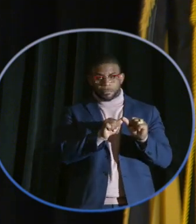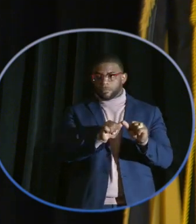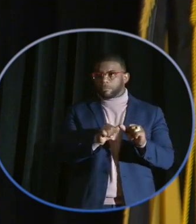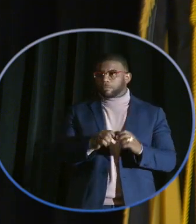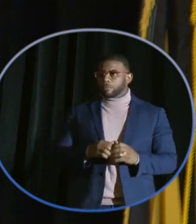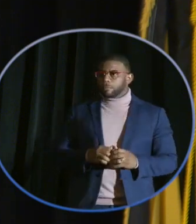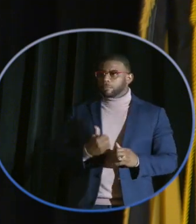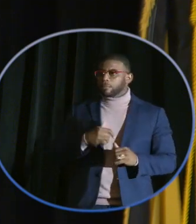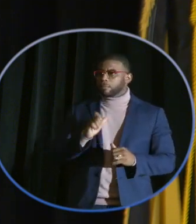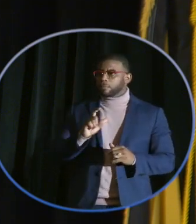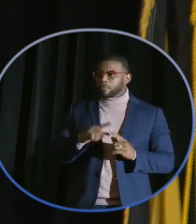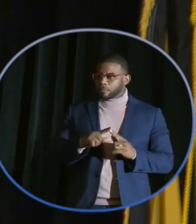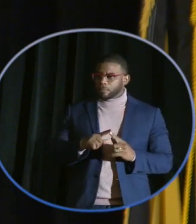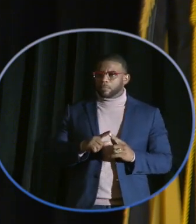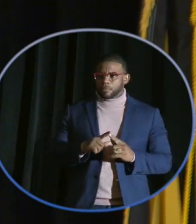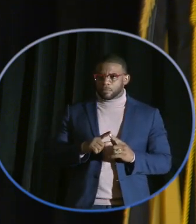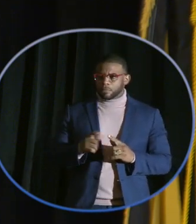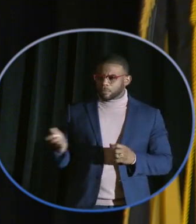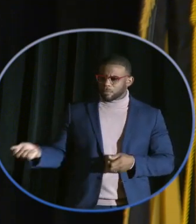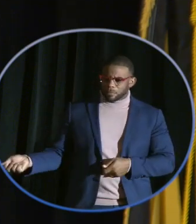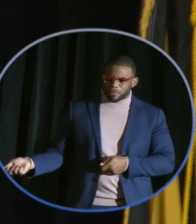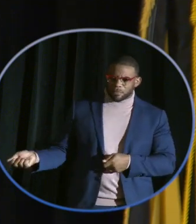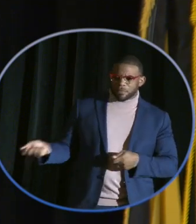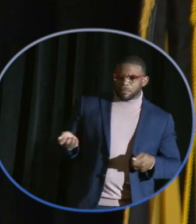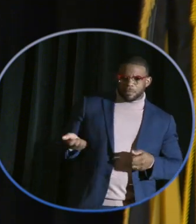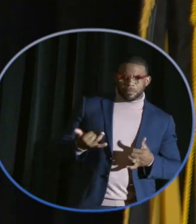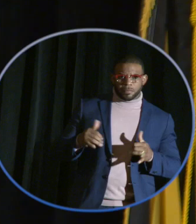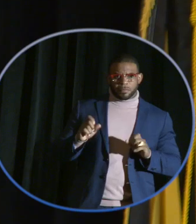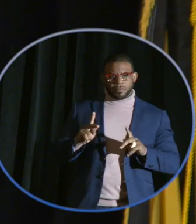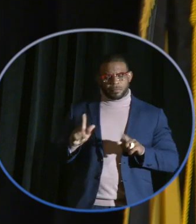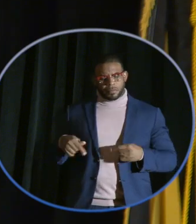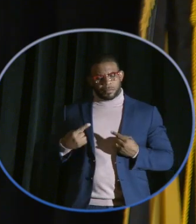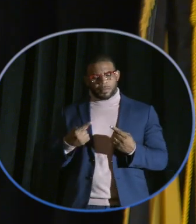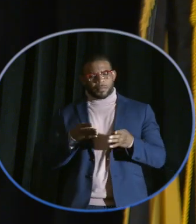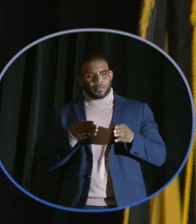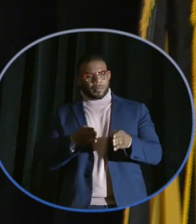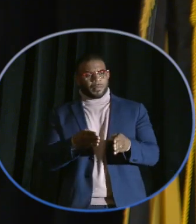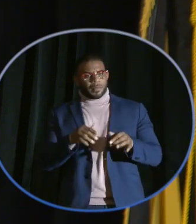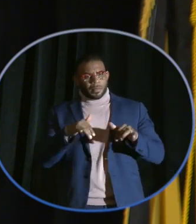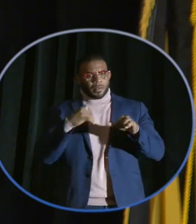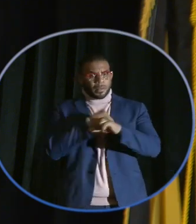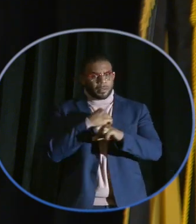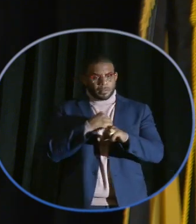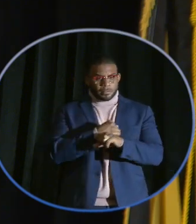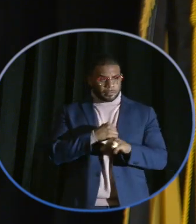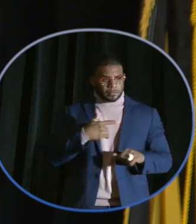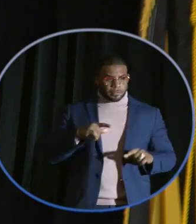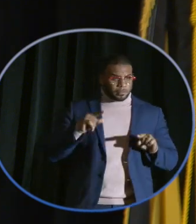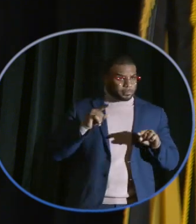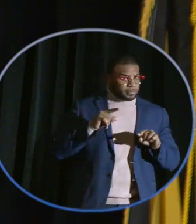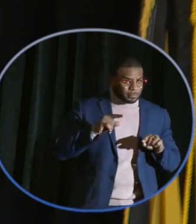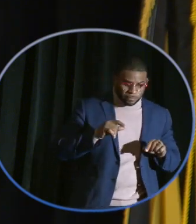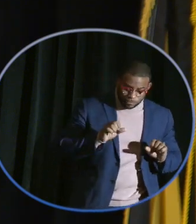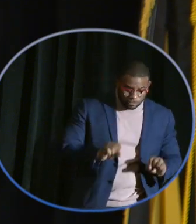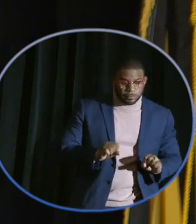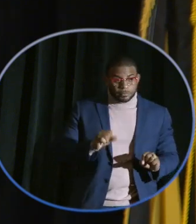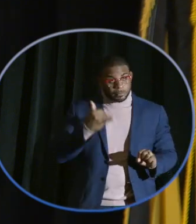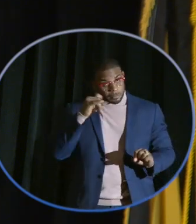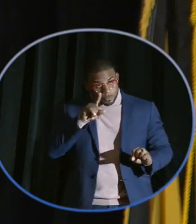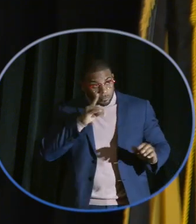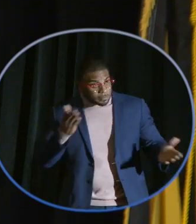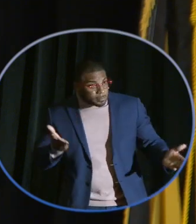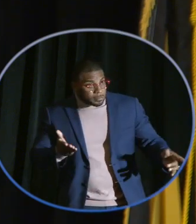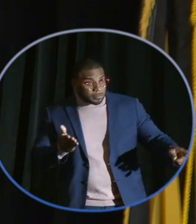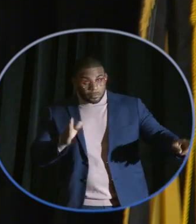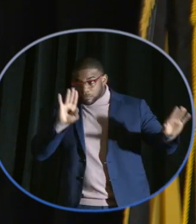continues. We need to bring as many people along on the path on this fight as we can. But if you are